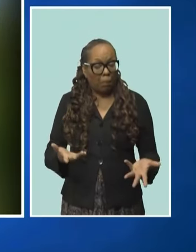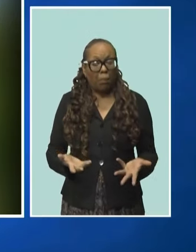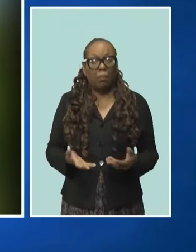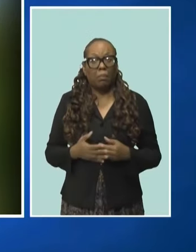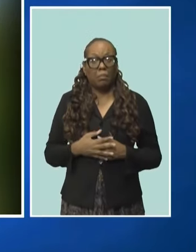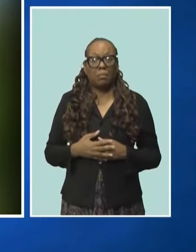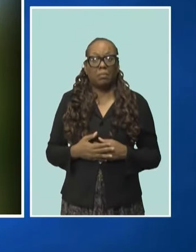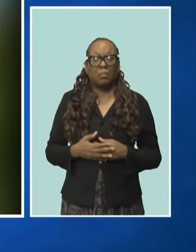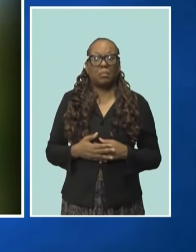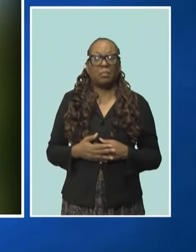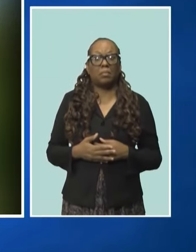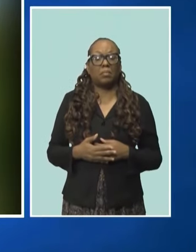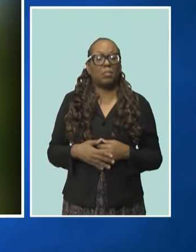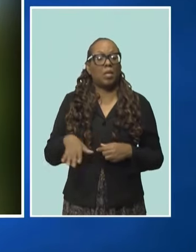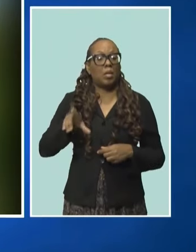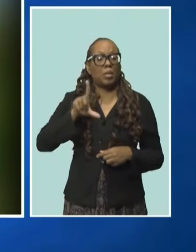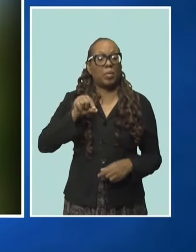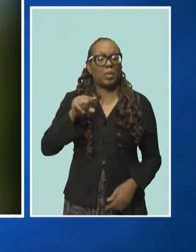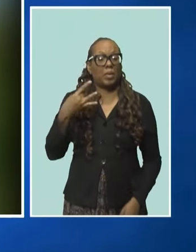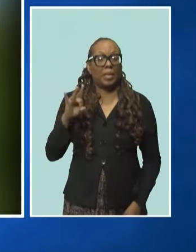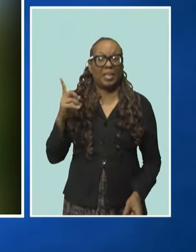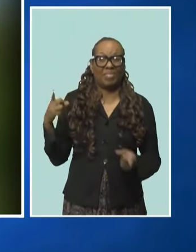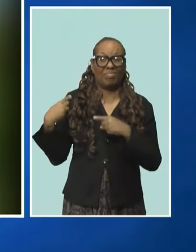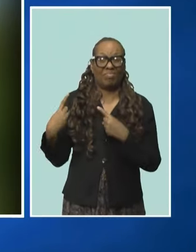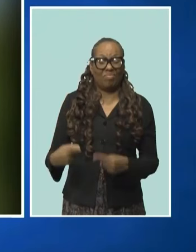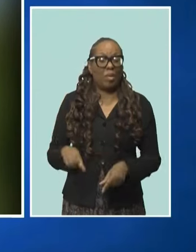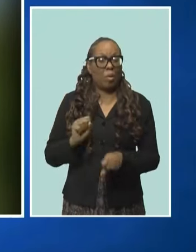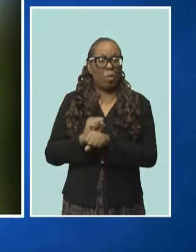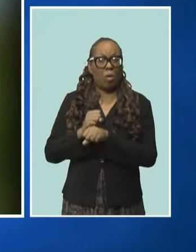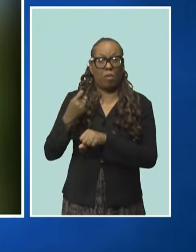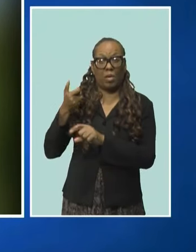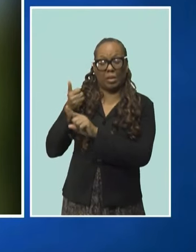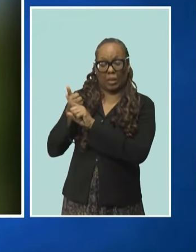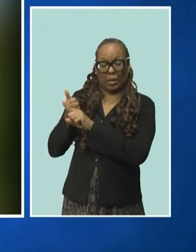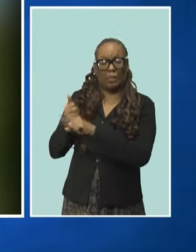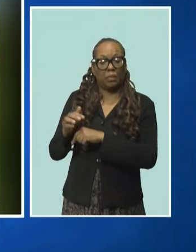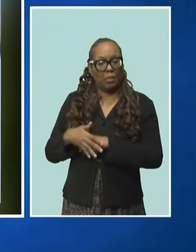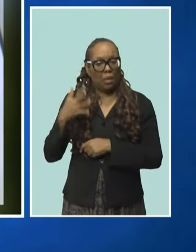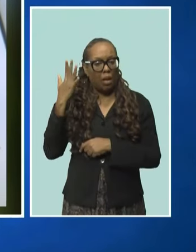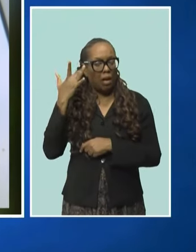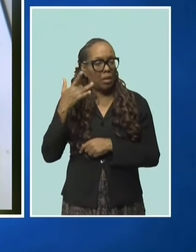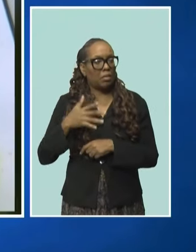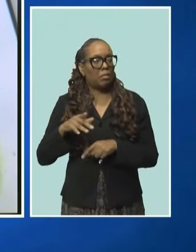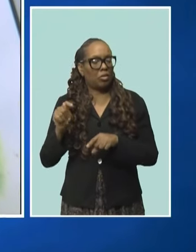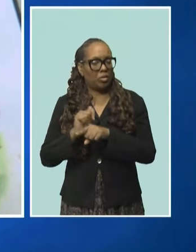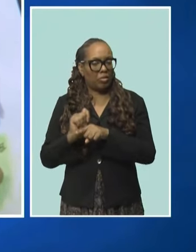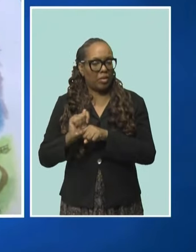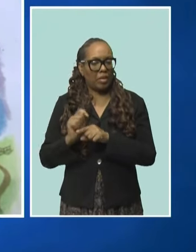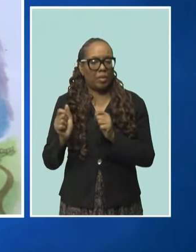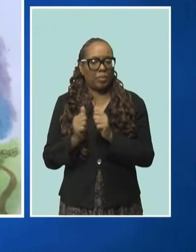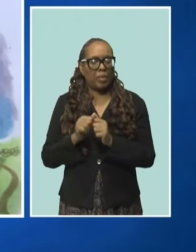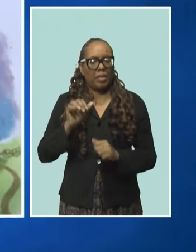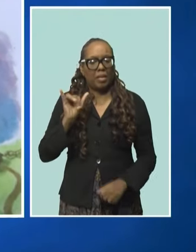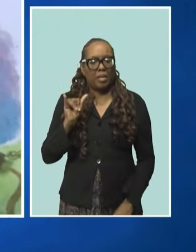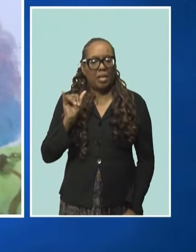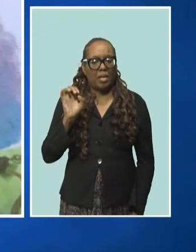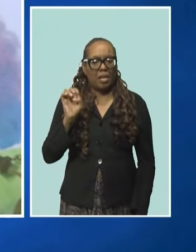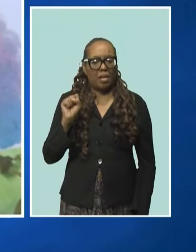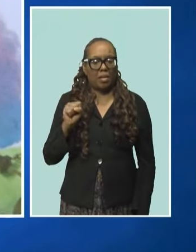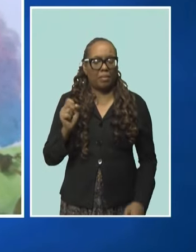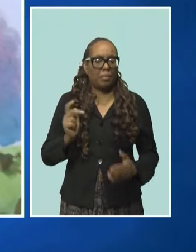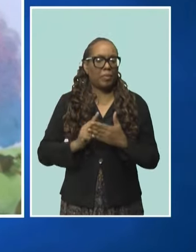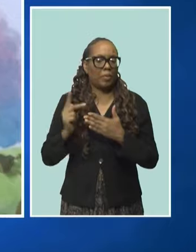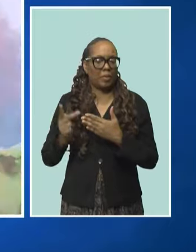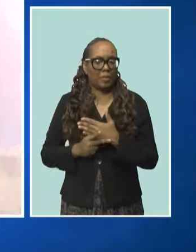an entrepreneur since 2018 and credits her success to the training offered by the Youth Entrepreneurship Scheme.